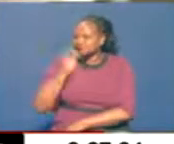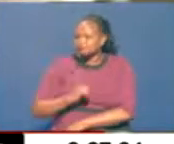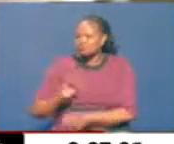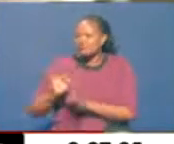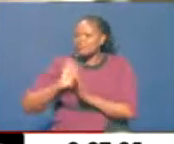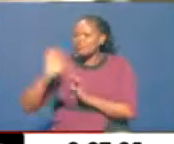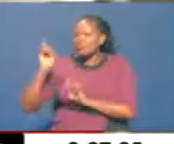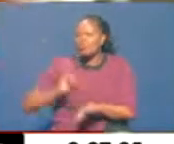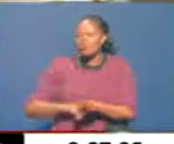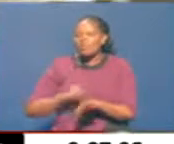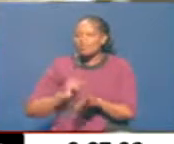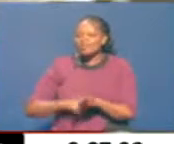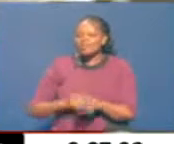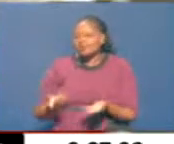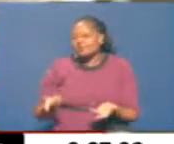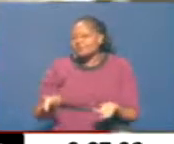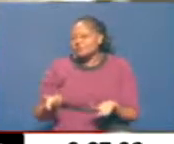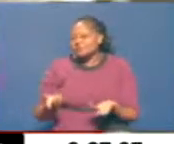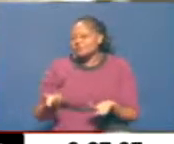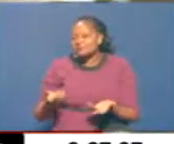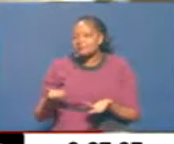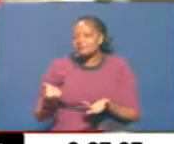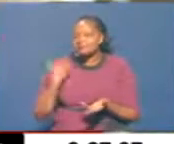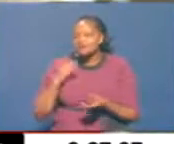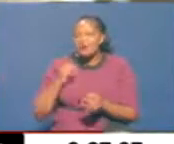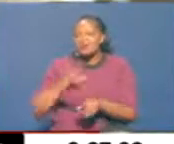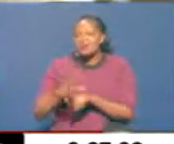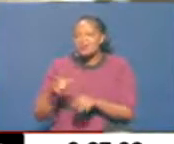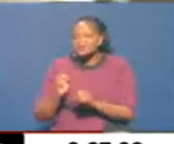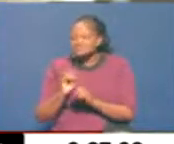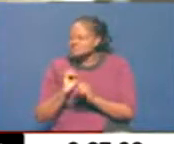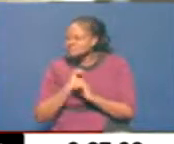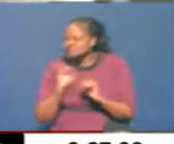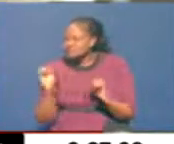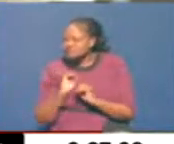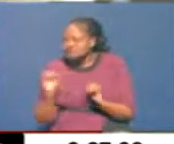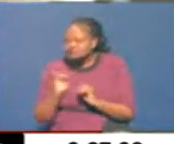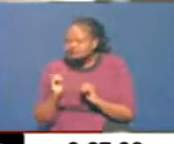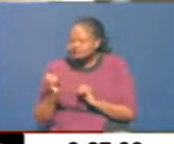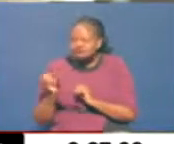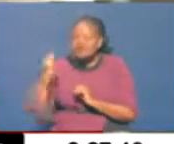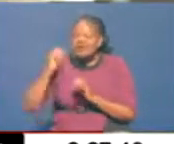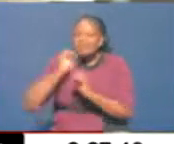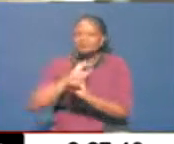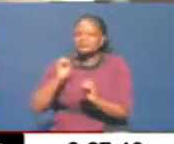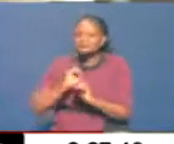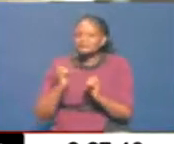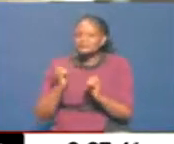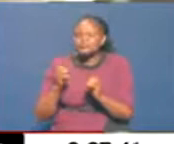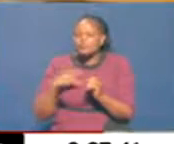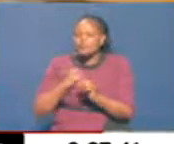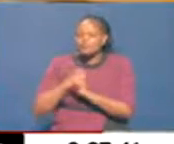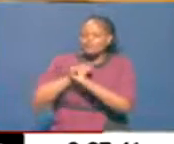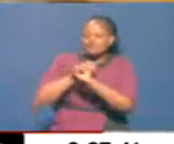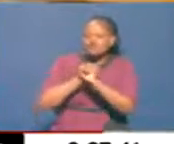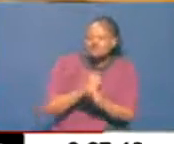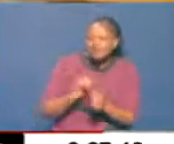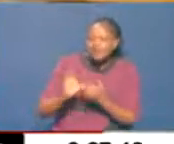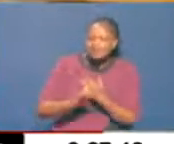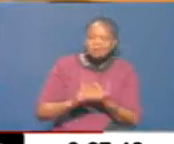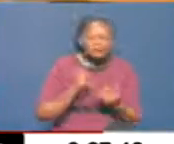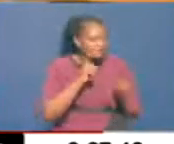deal with a pandemic. You know, Ebola, you know, we had threats of Ebola, but it never got here because we were ready and we were safeguarding the country. Is that the same thing that